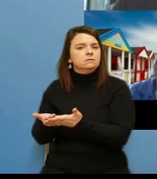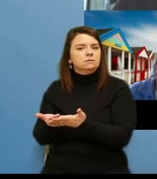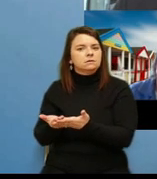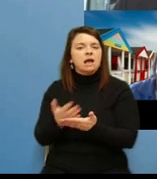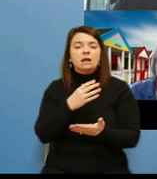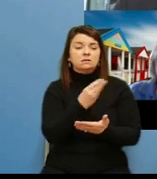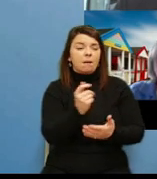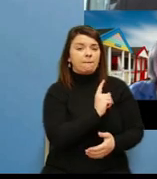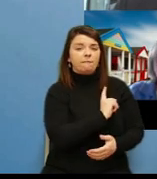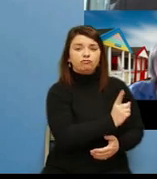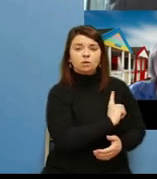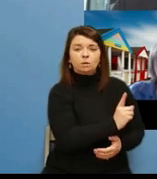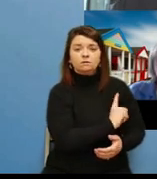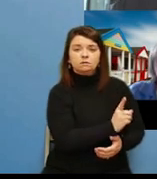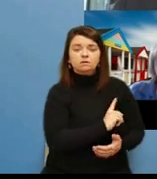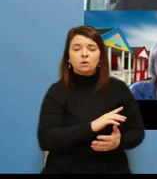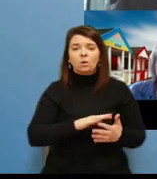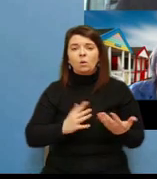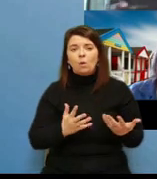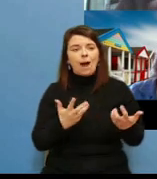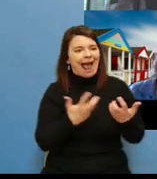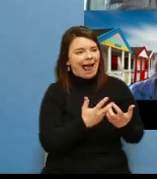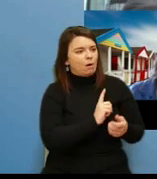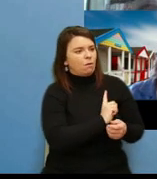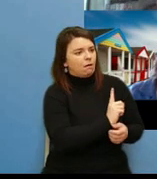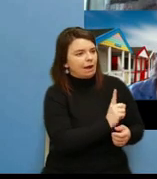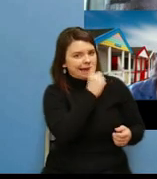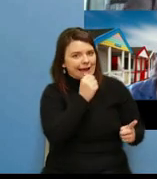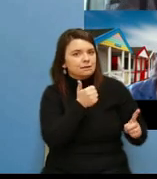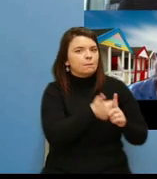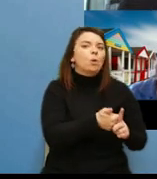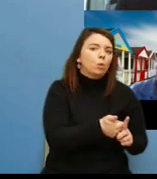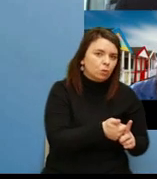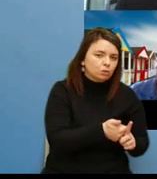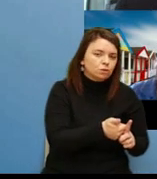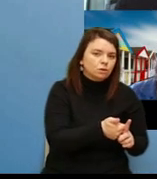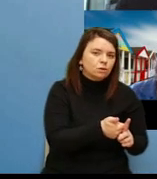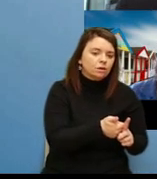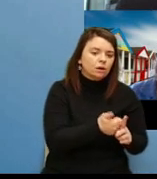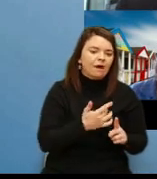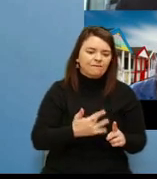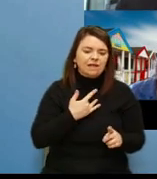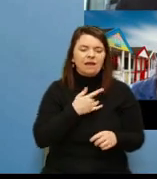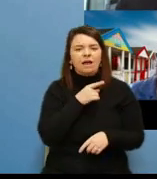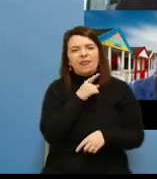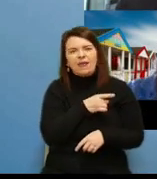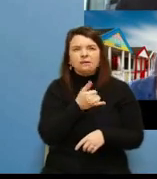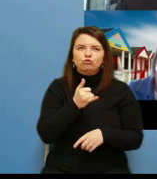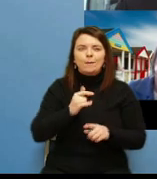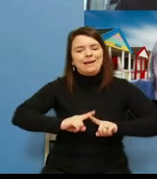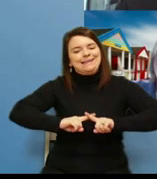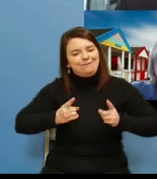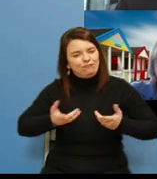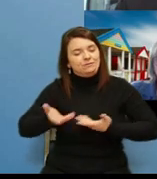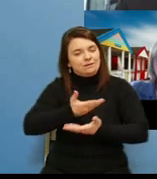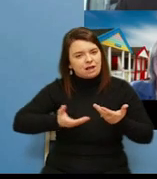where the demands, as you say, where the frequent attenders, and how they can be supported. And